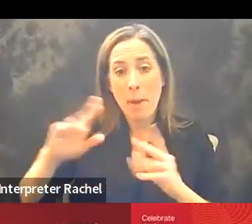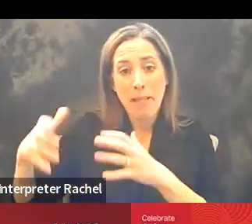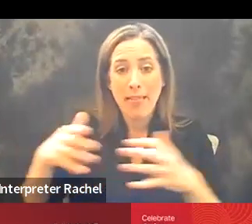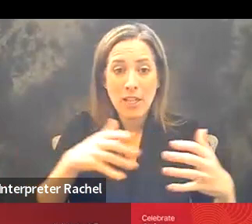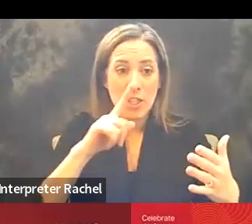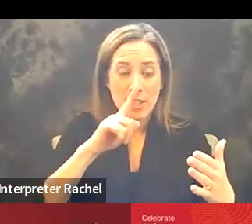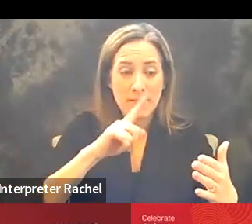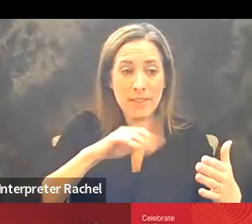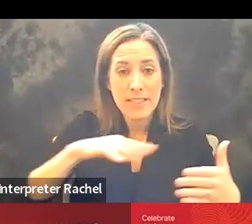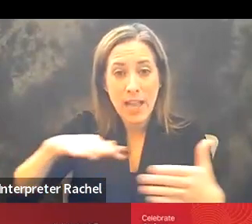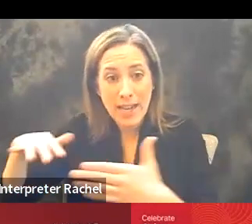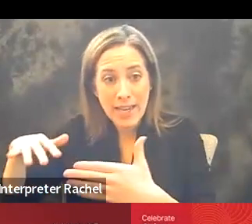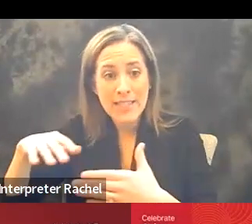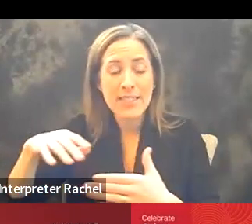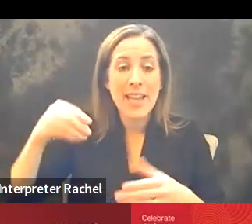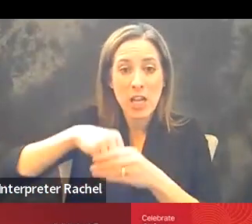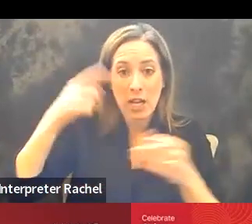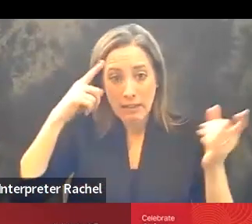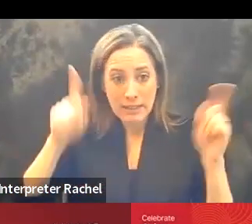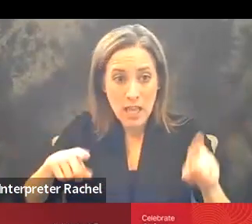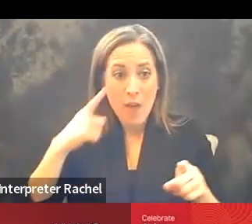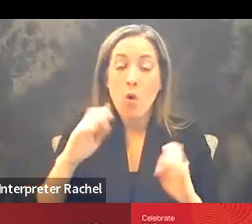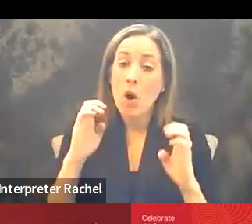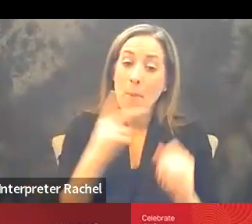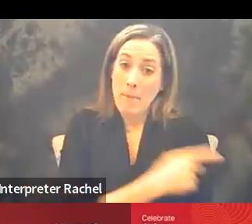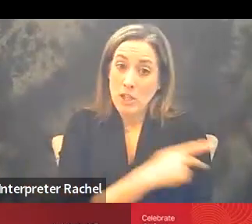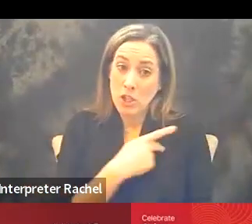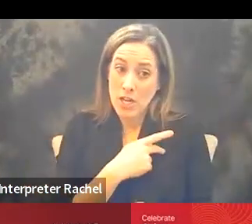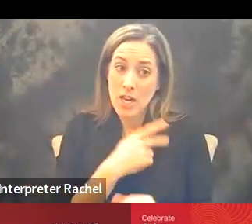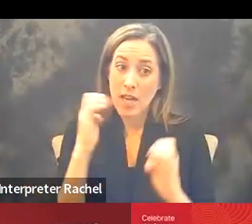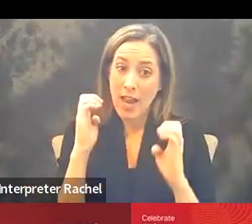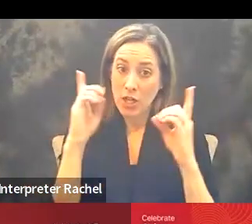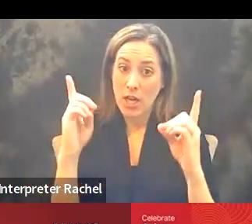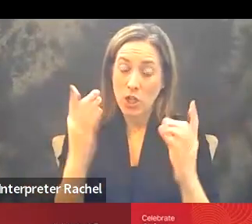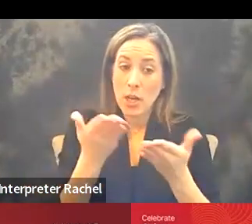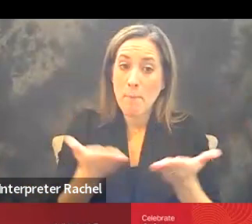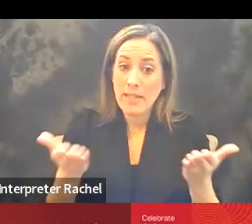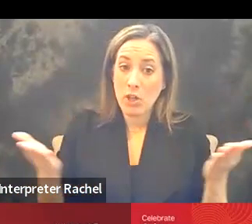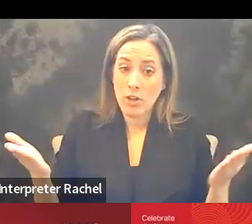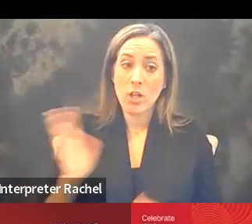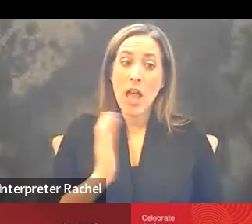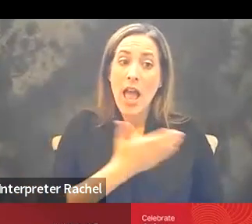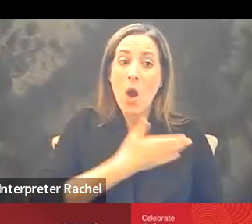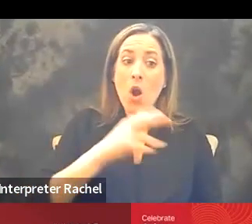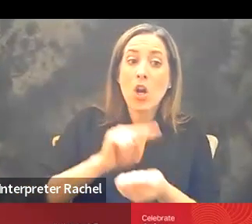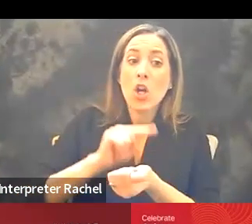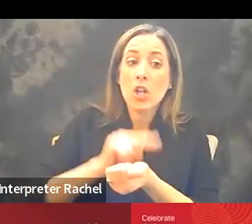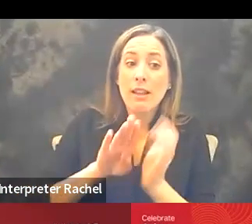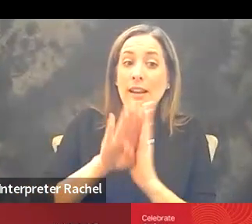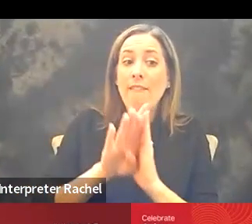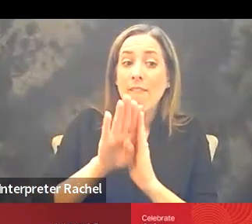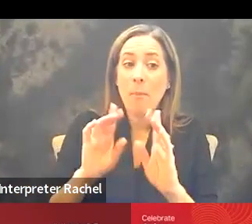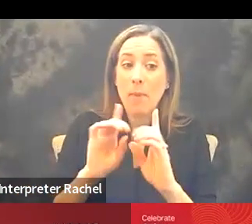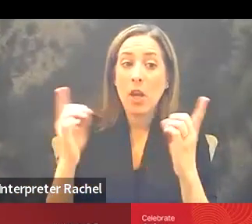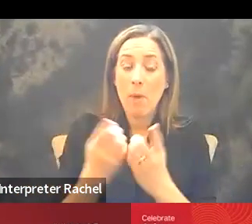informed consent and tons of patient education materials. And our nursing development department, I think, is